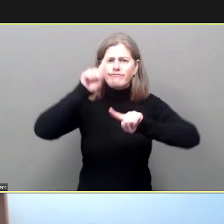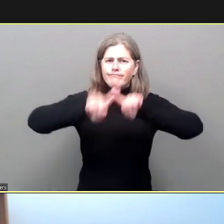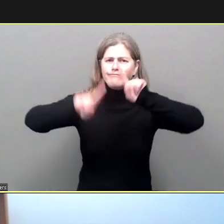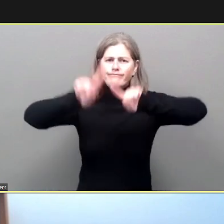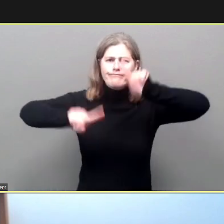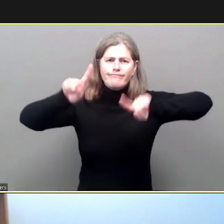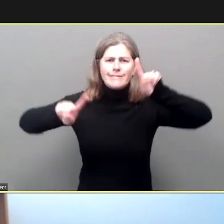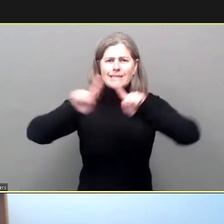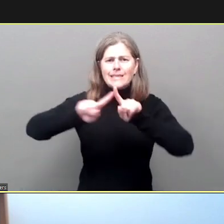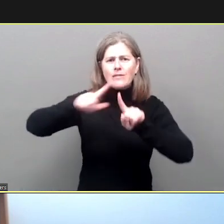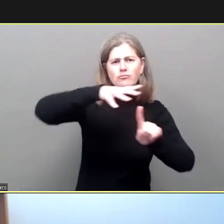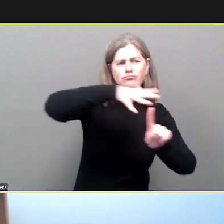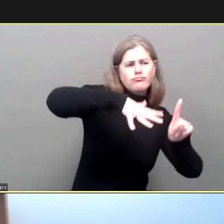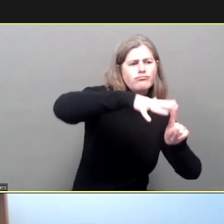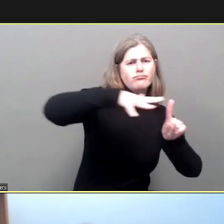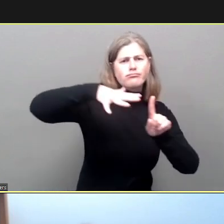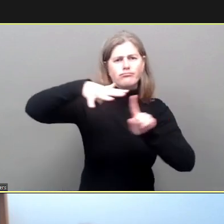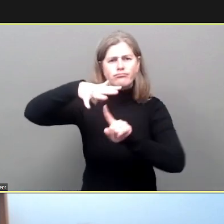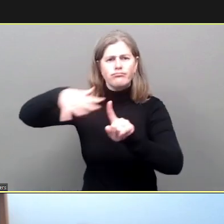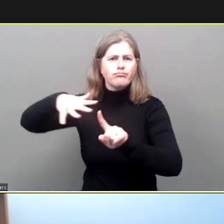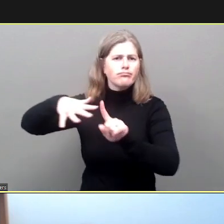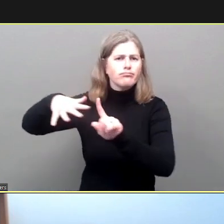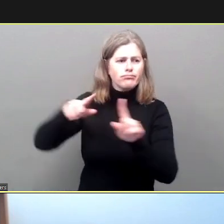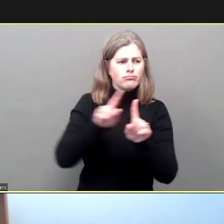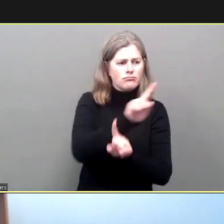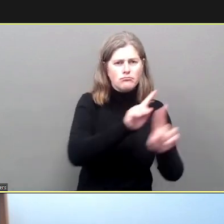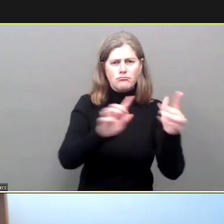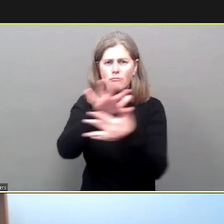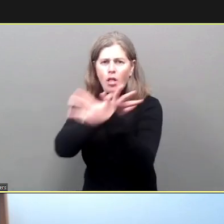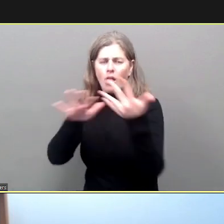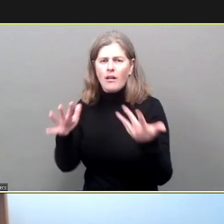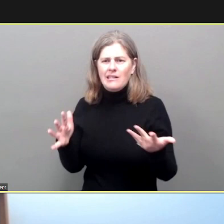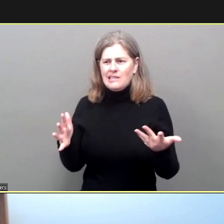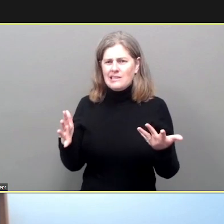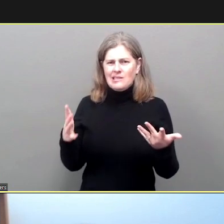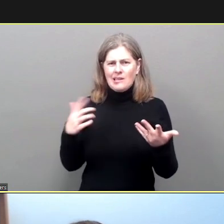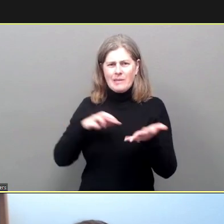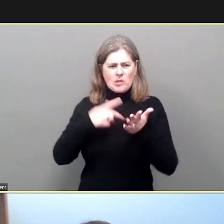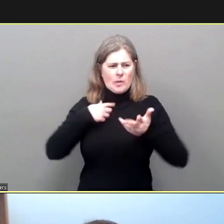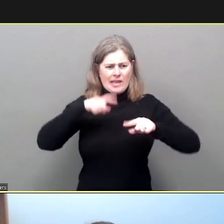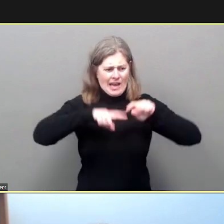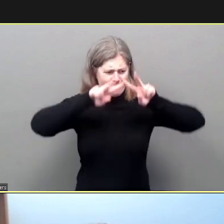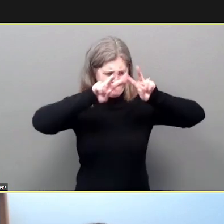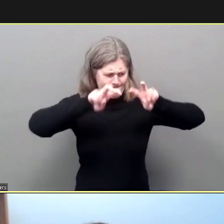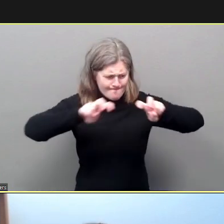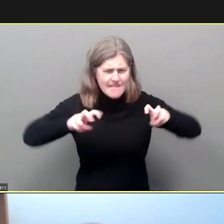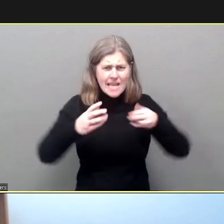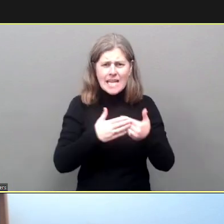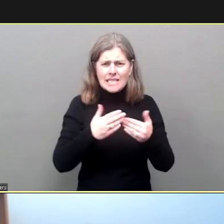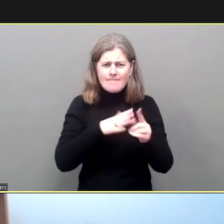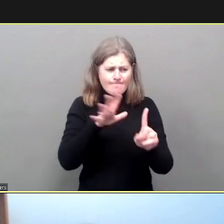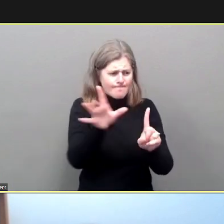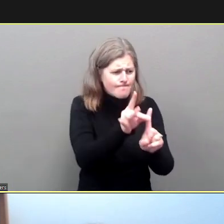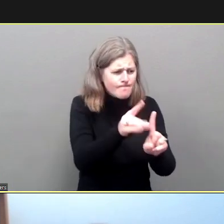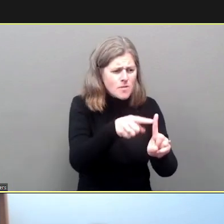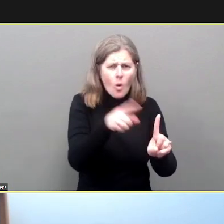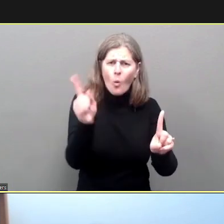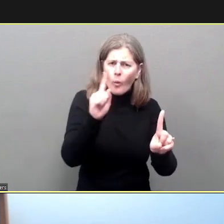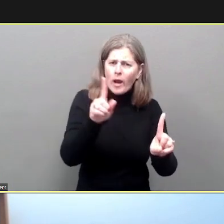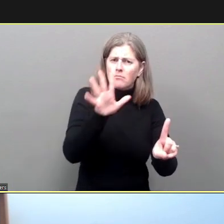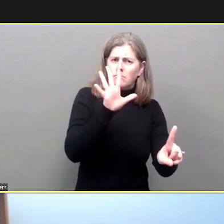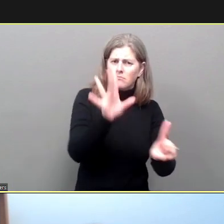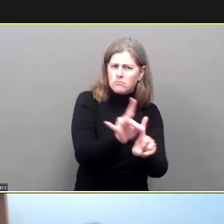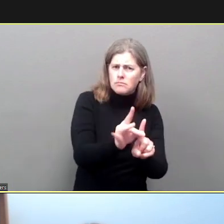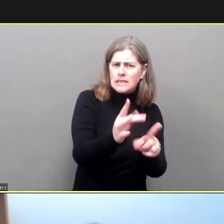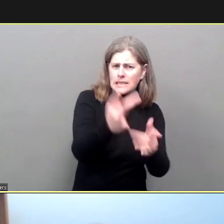of settings and situations. And so we can't typically easily pinpoint where they acquired their